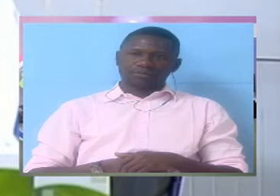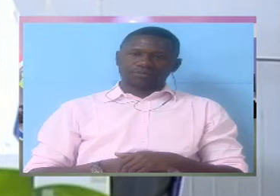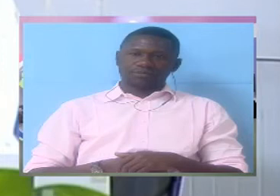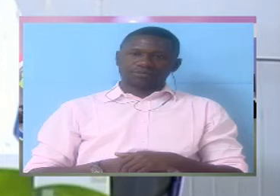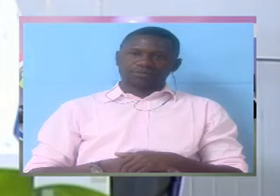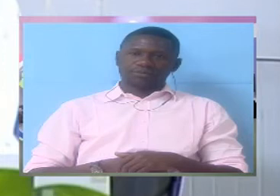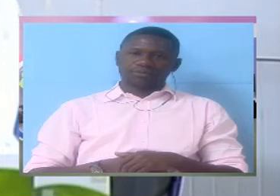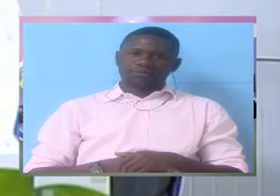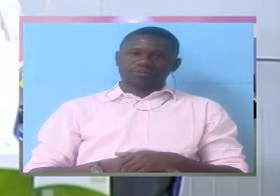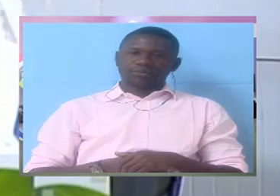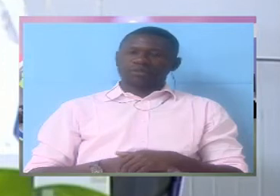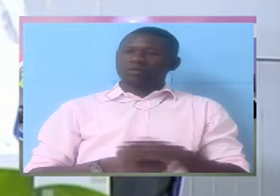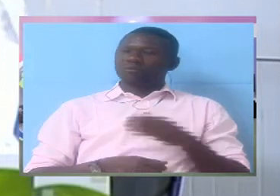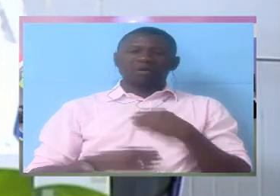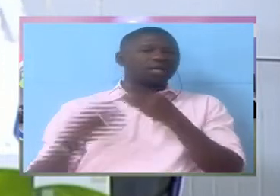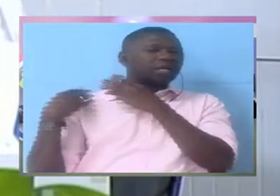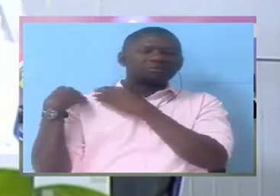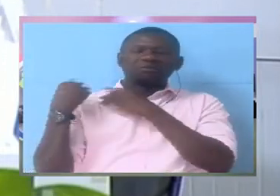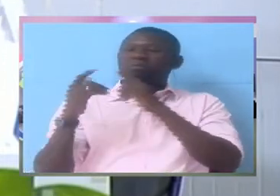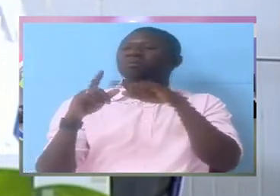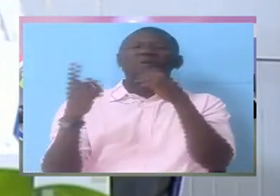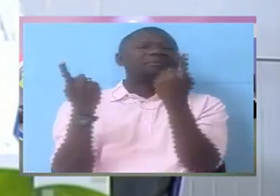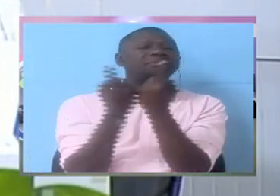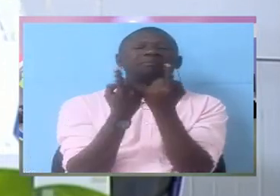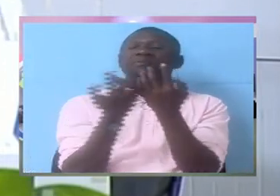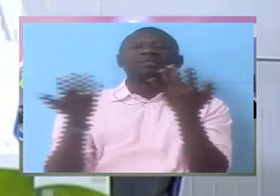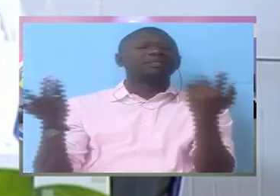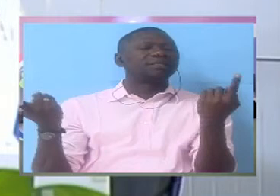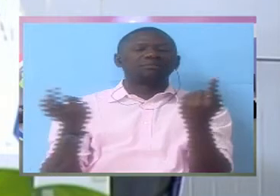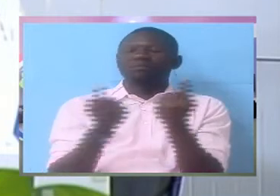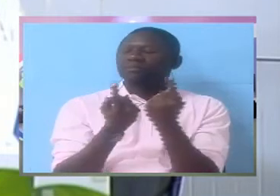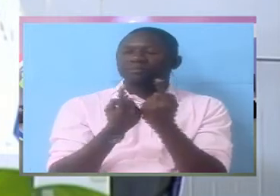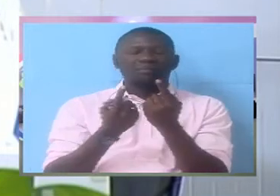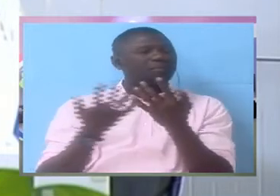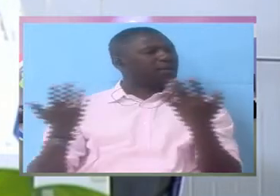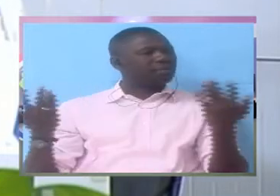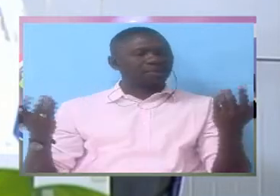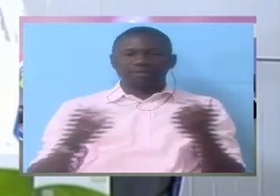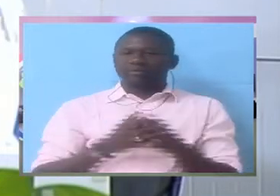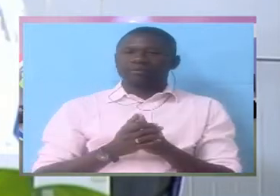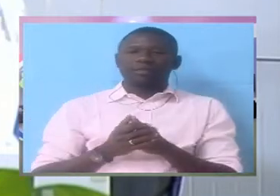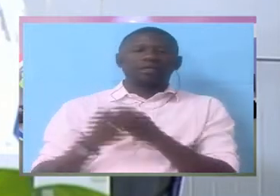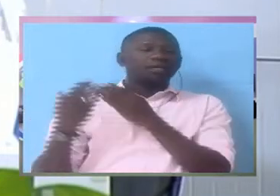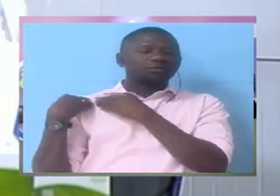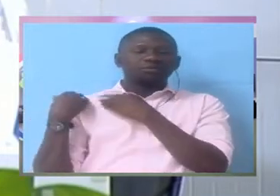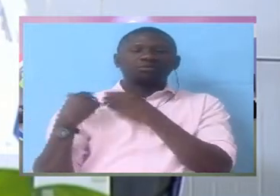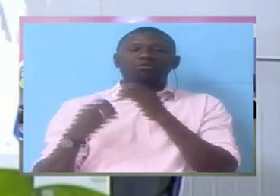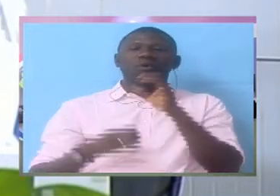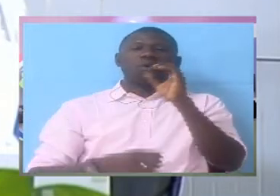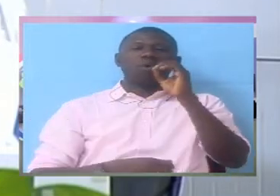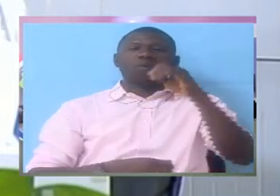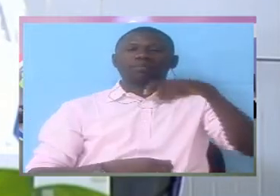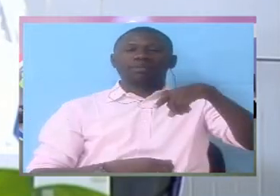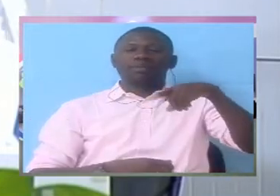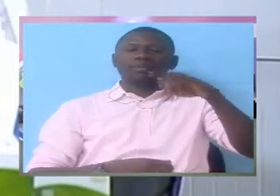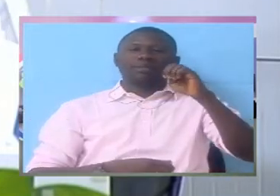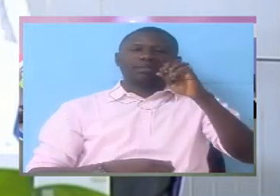I run quite a lot of things. In charge of operations.